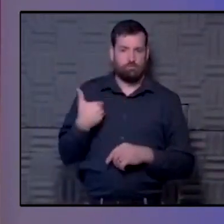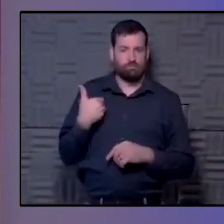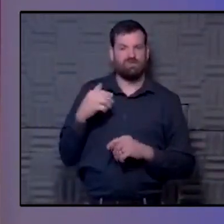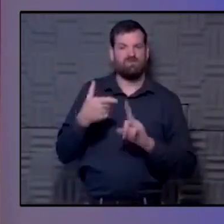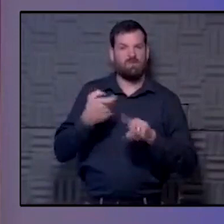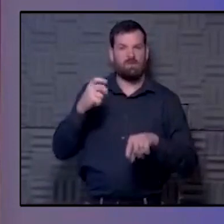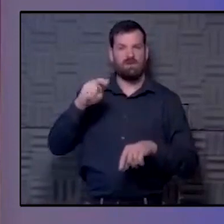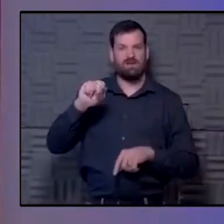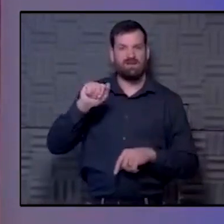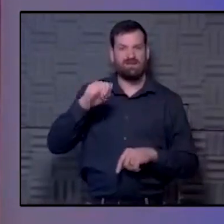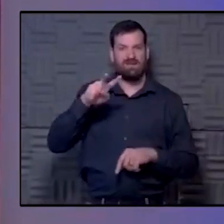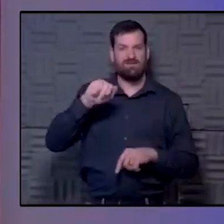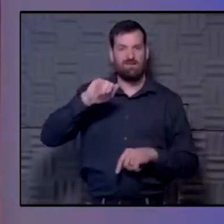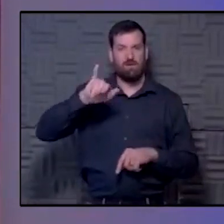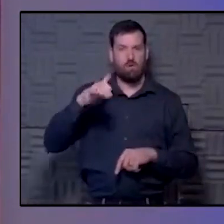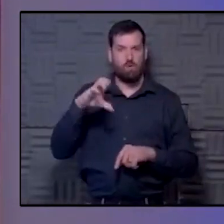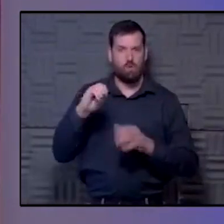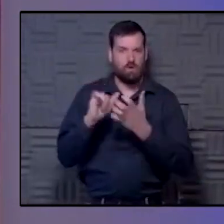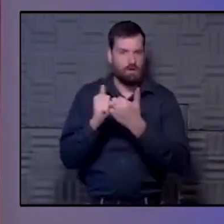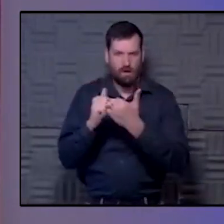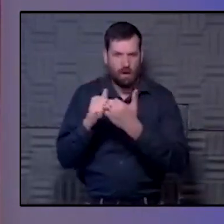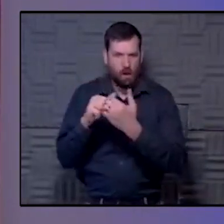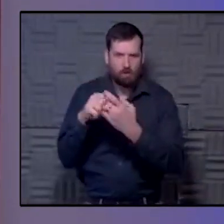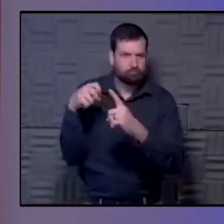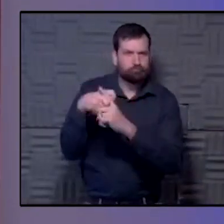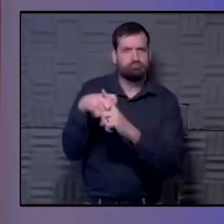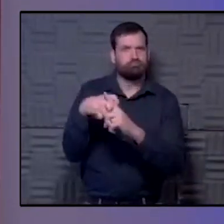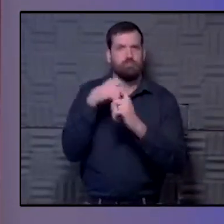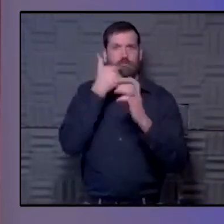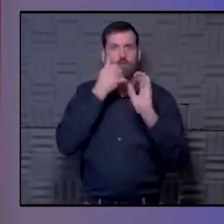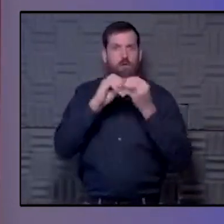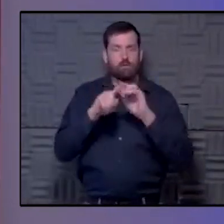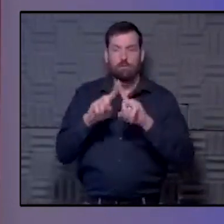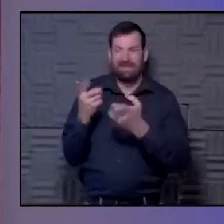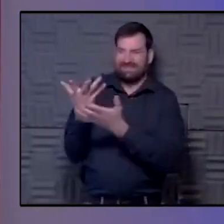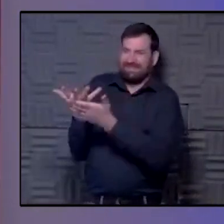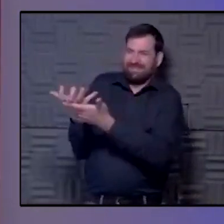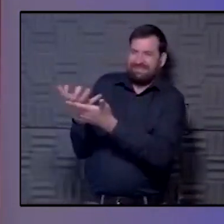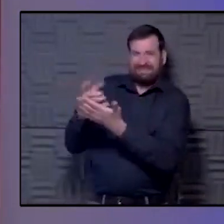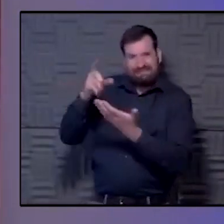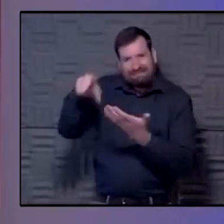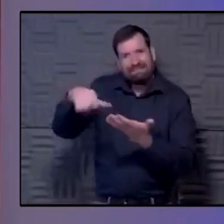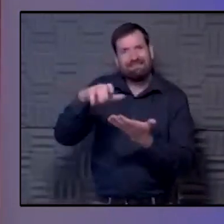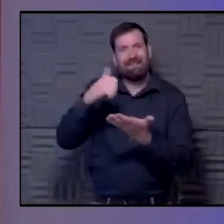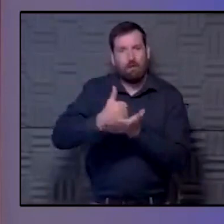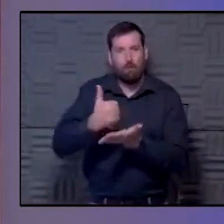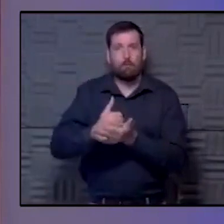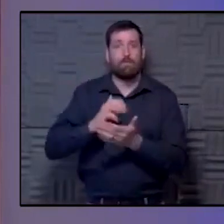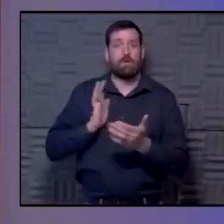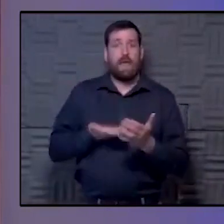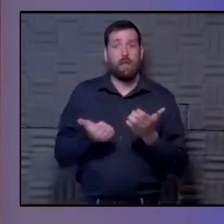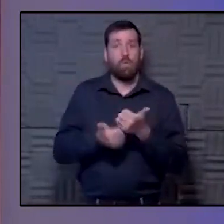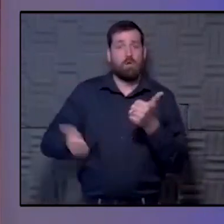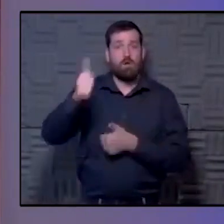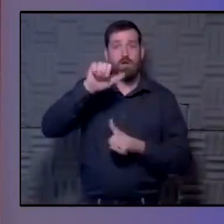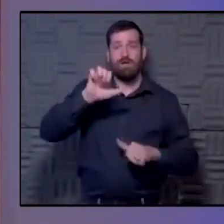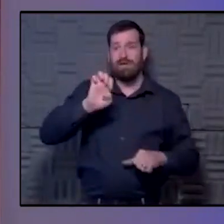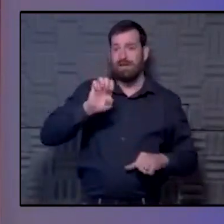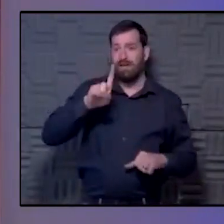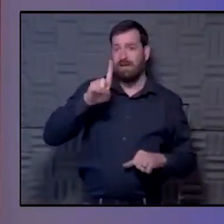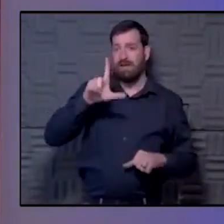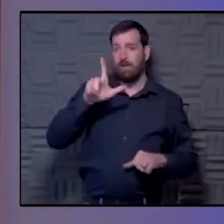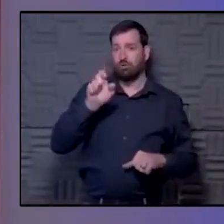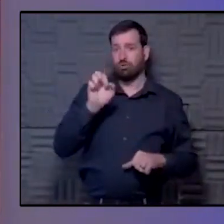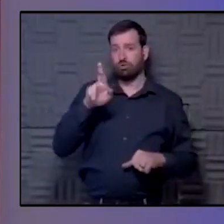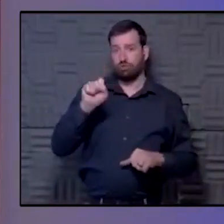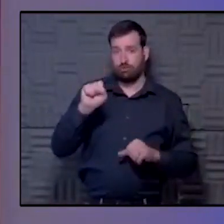me, I don't know how he got my number, and said, we need help. We're dying here, our elders are dying, it's terrible. Yeah. Can you